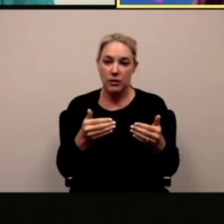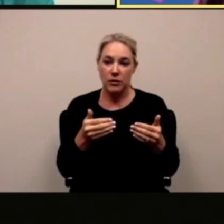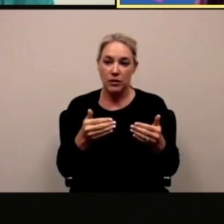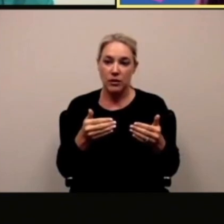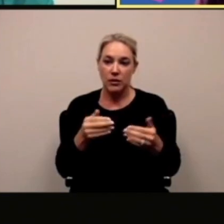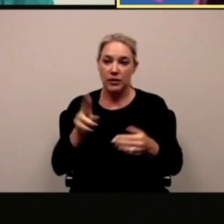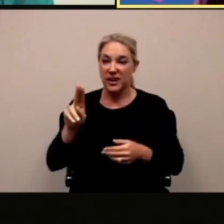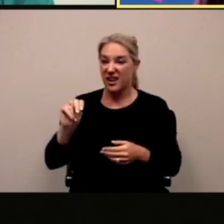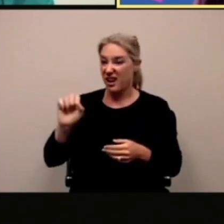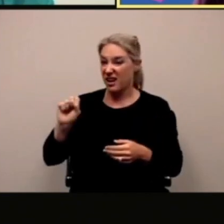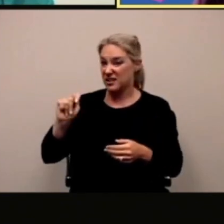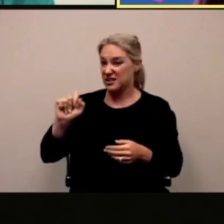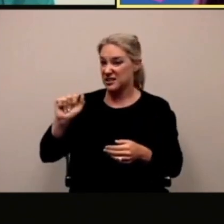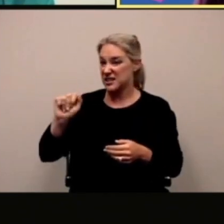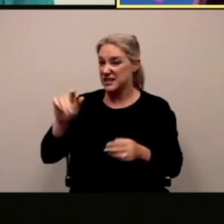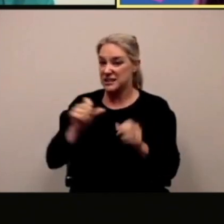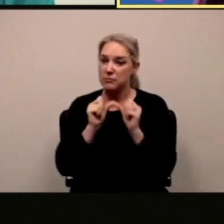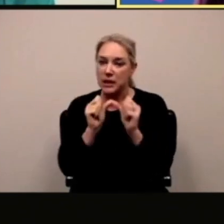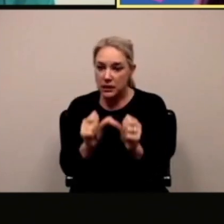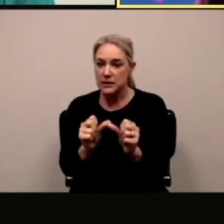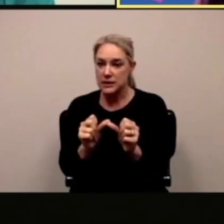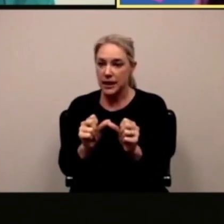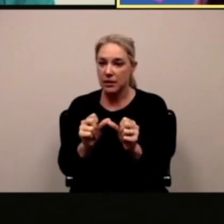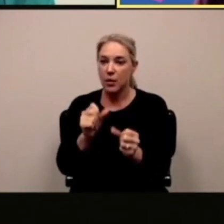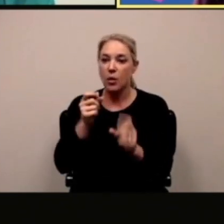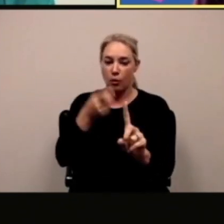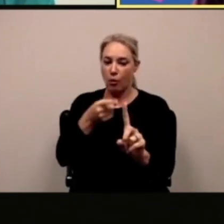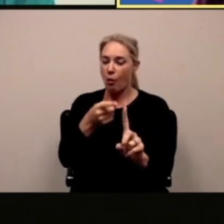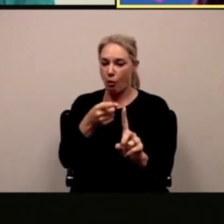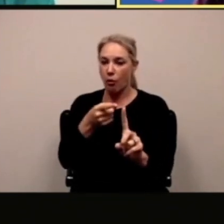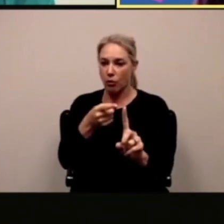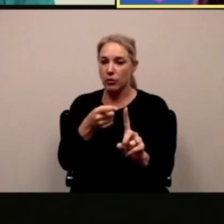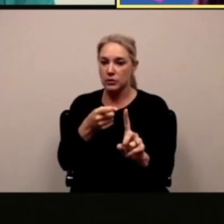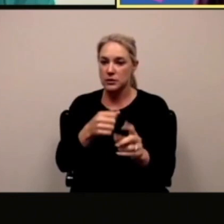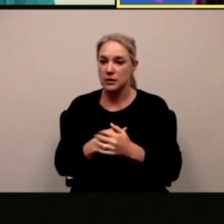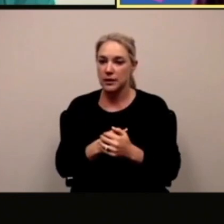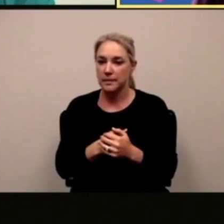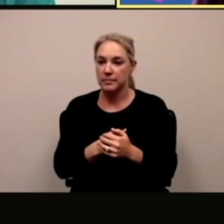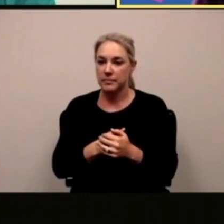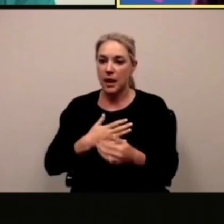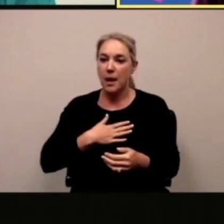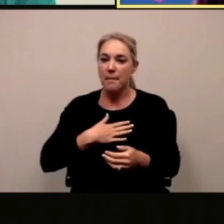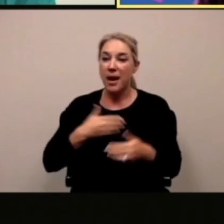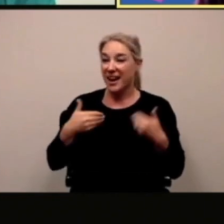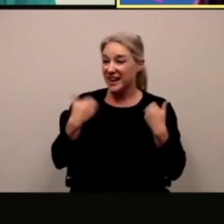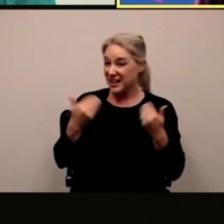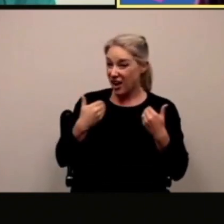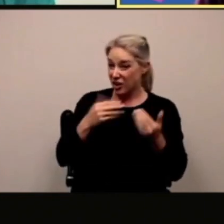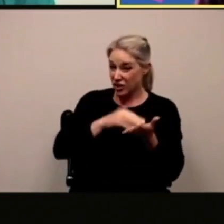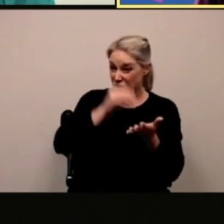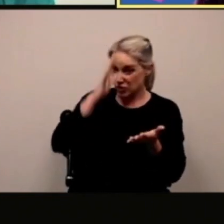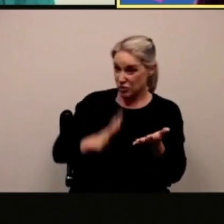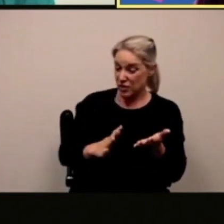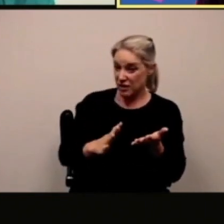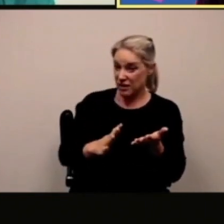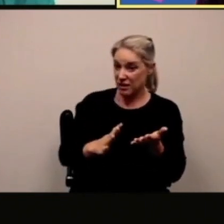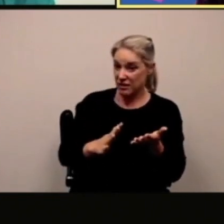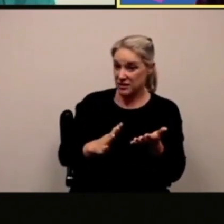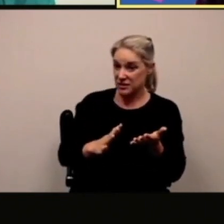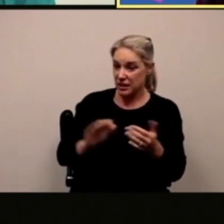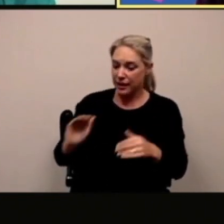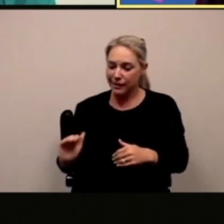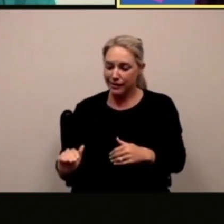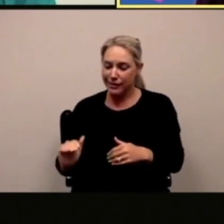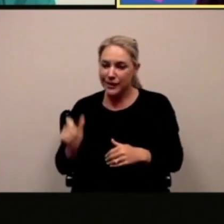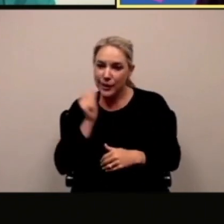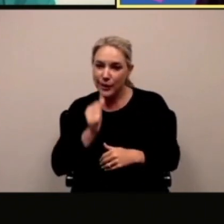unsustainable goals. And with my younger students, the little girls,